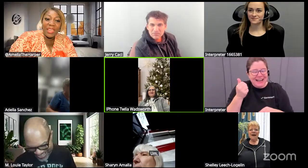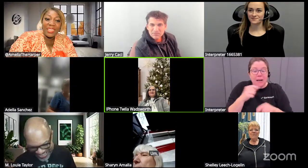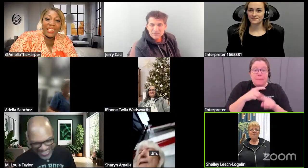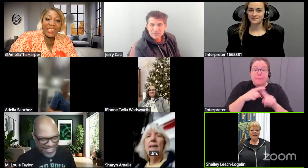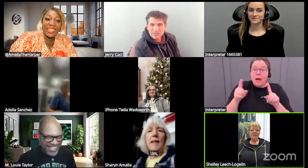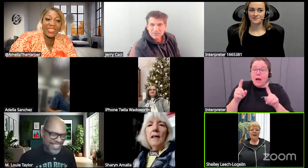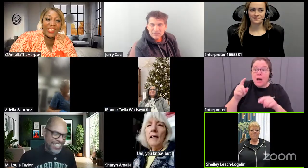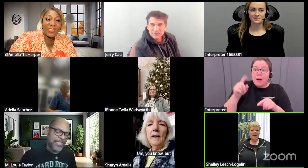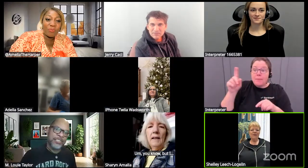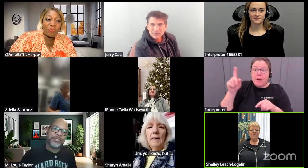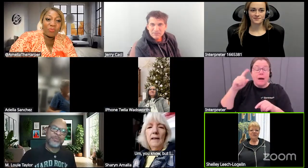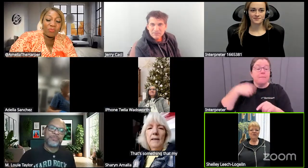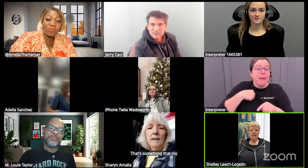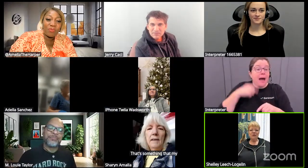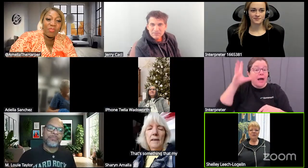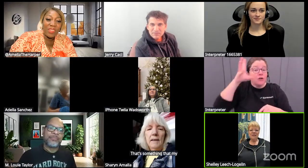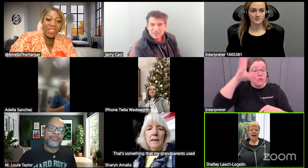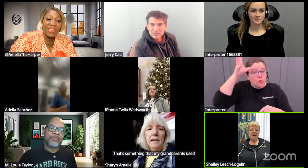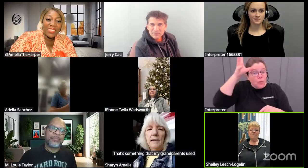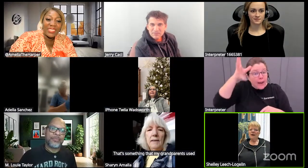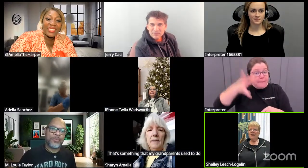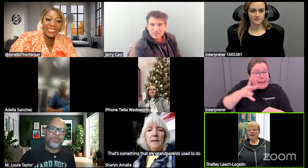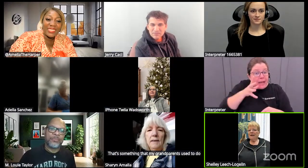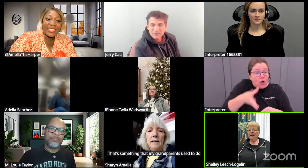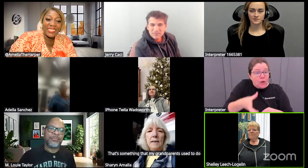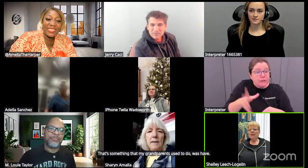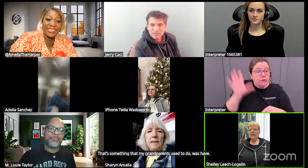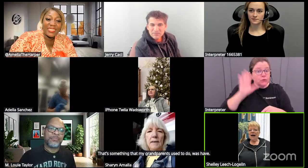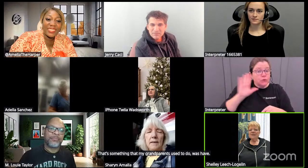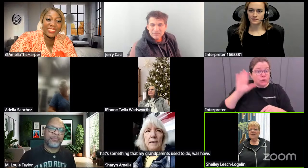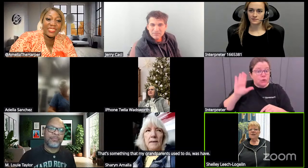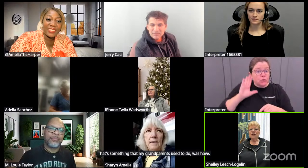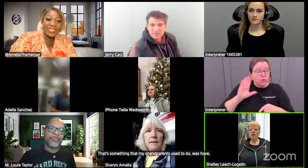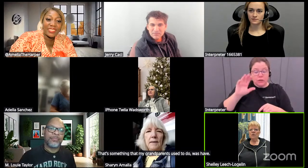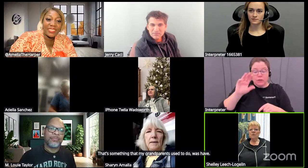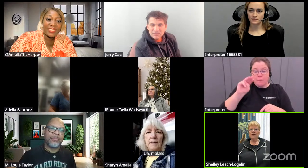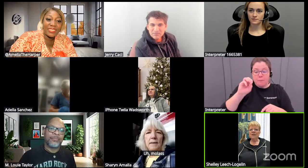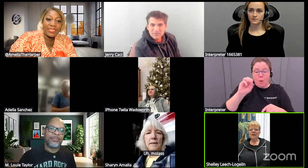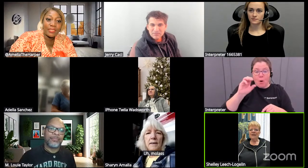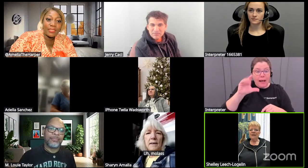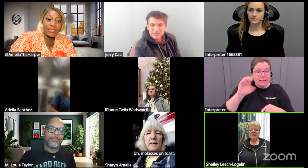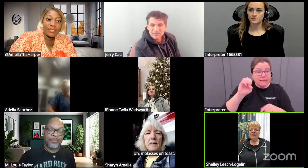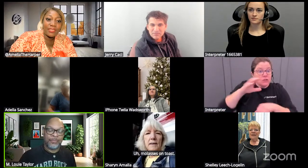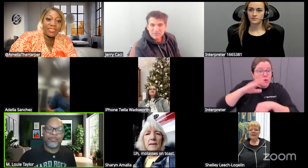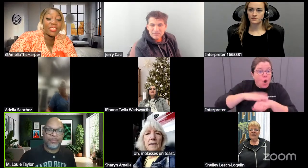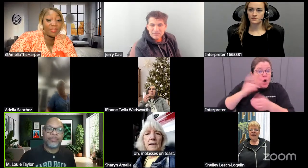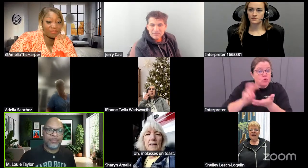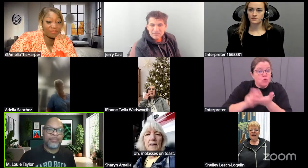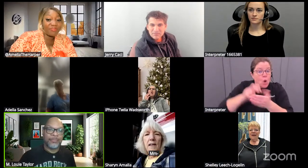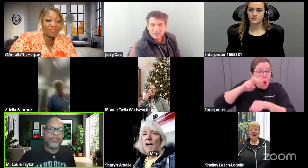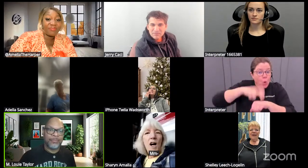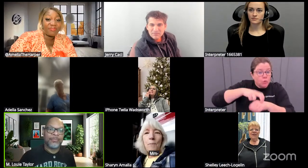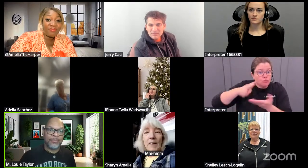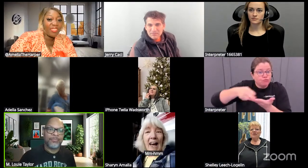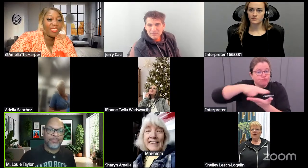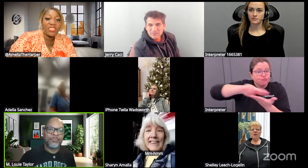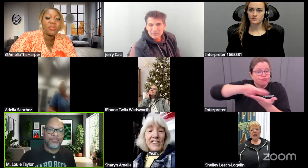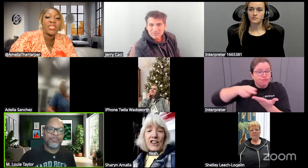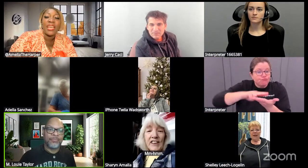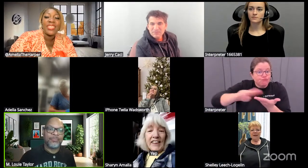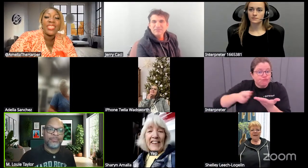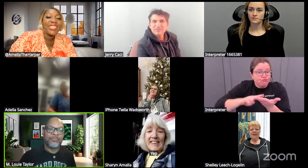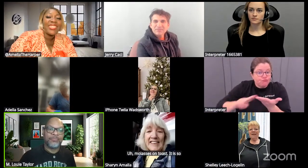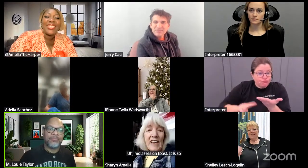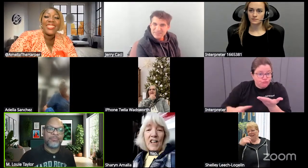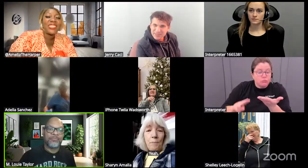something that my grandparents used to do was have molasses on toast. Mm-hmm. yeah, Yeah. It is so she will Molasses